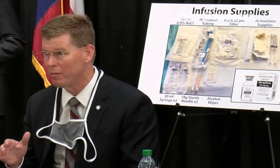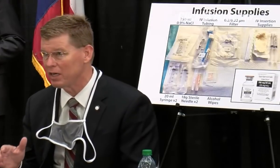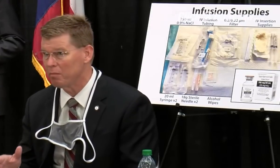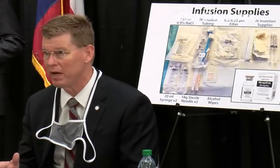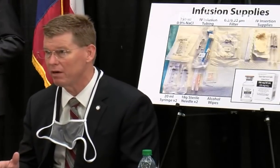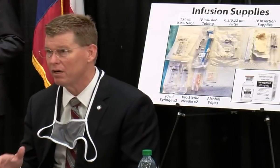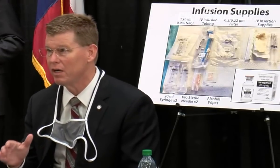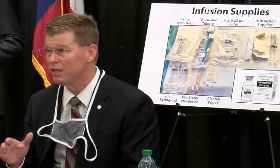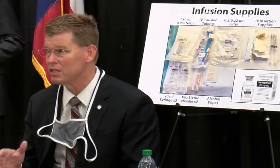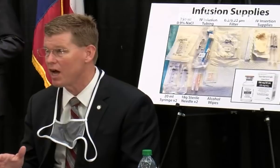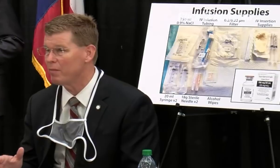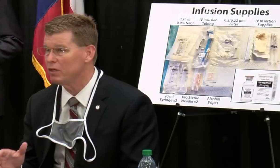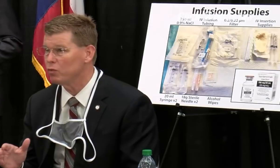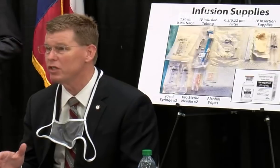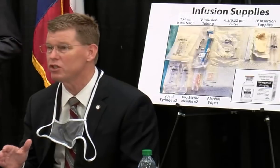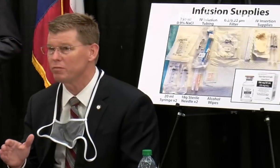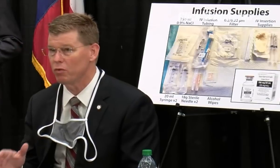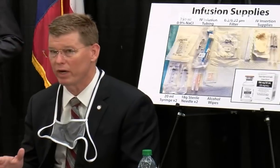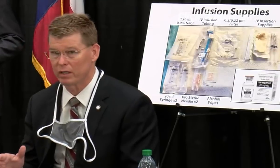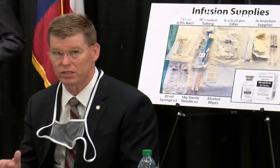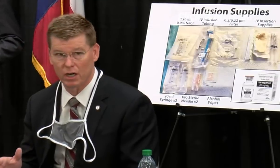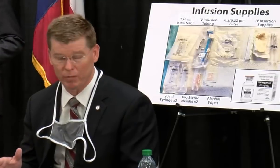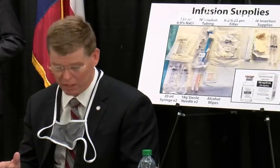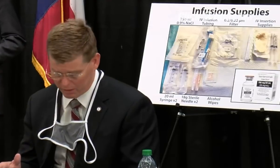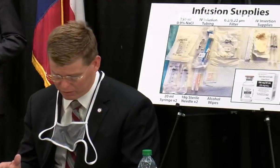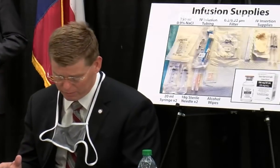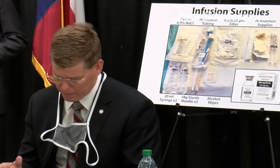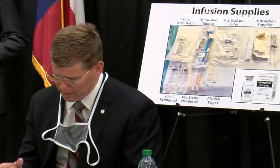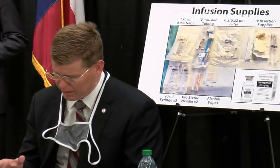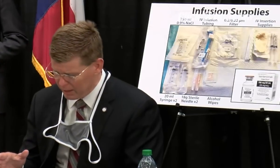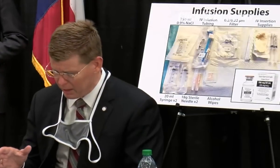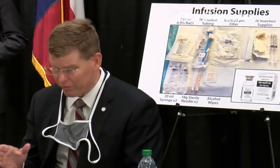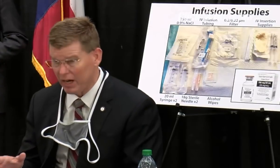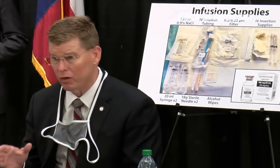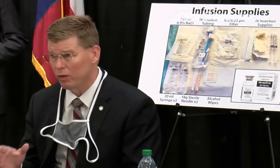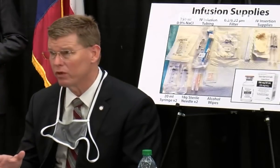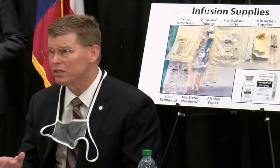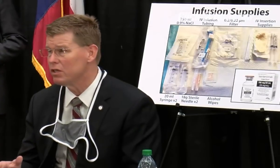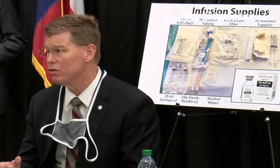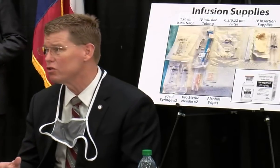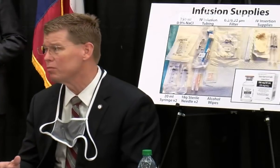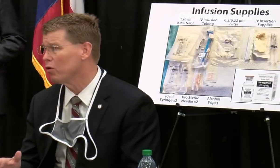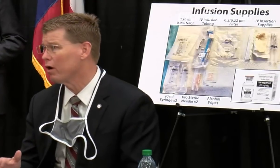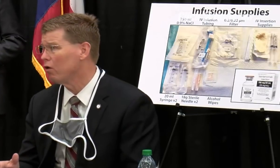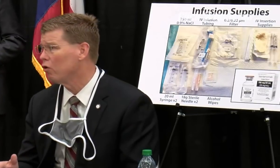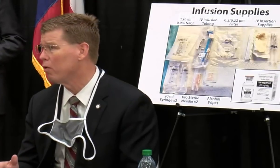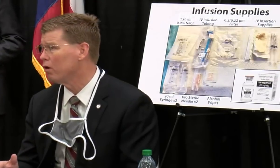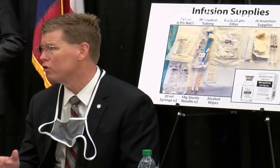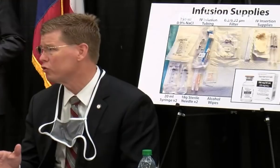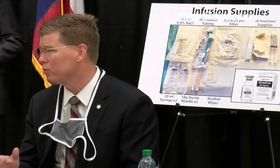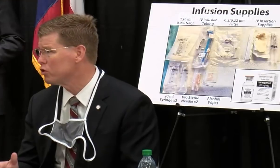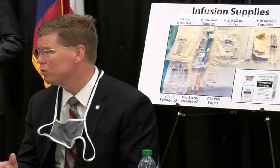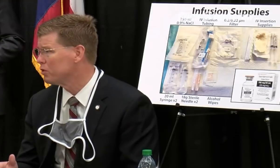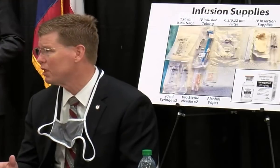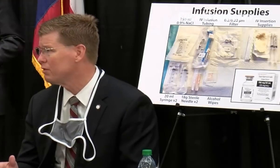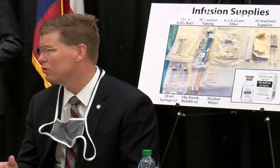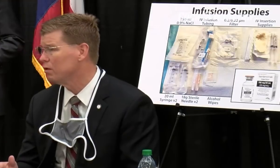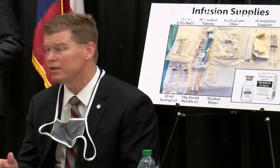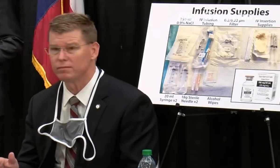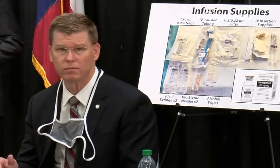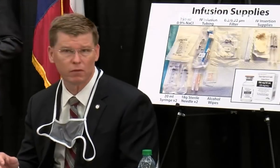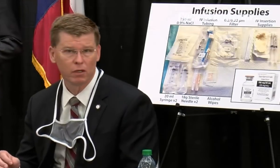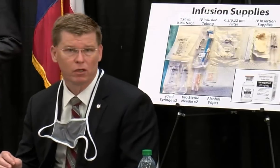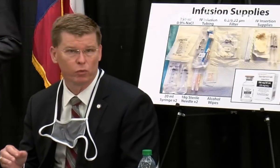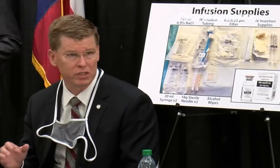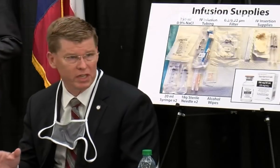that are going to make it better does not mean we should be reckless in our behavior. And finally, we will continue to support our local partners with personal protective